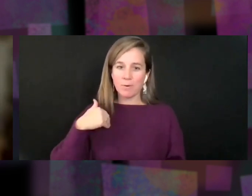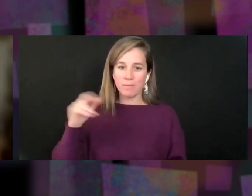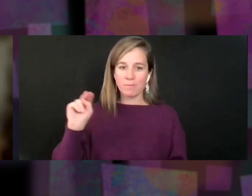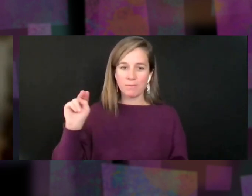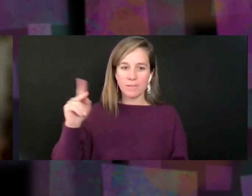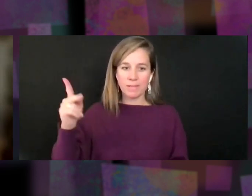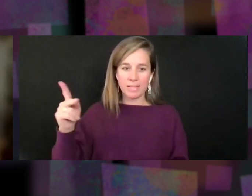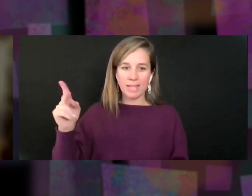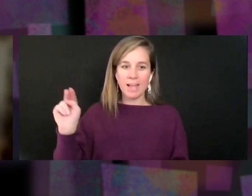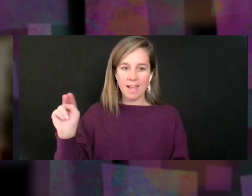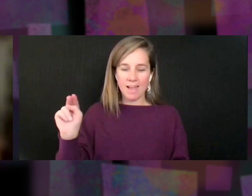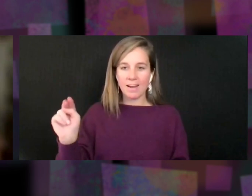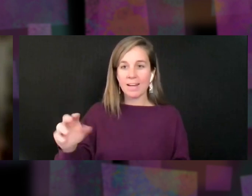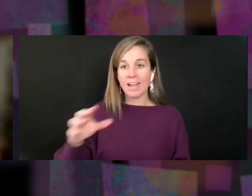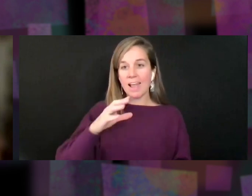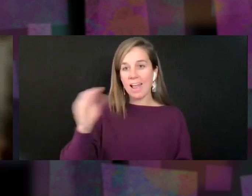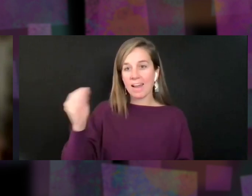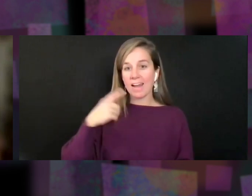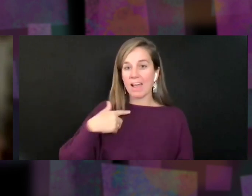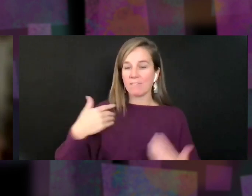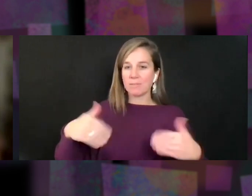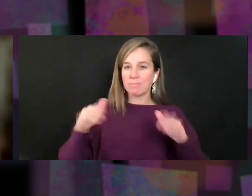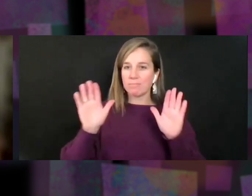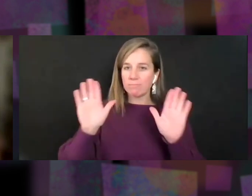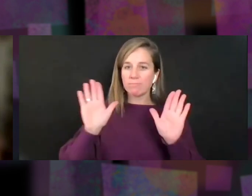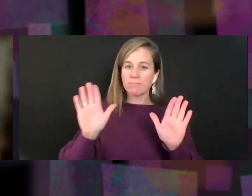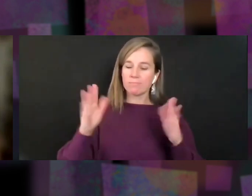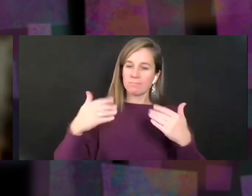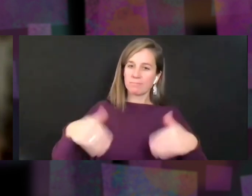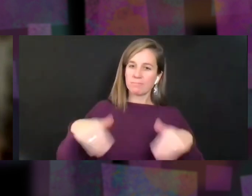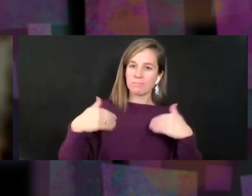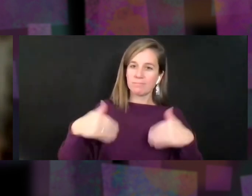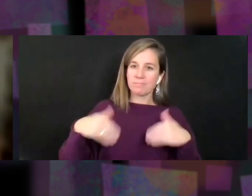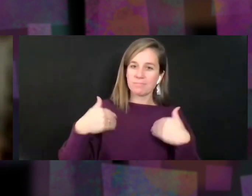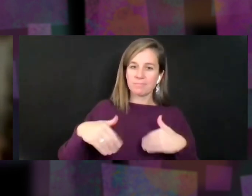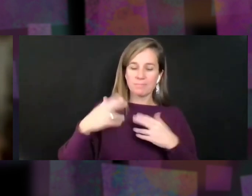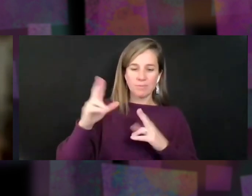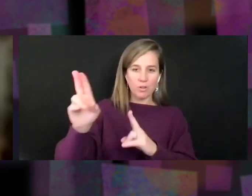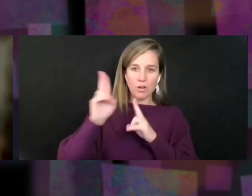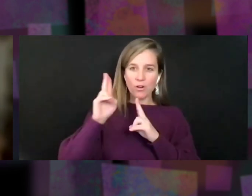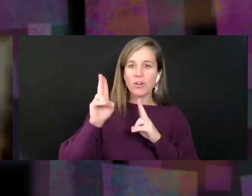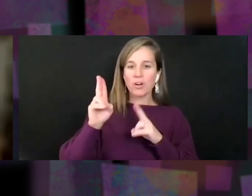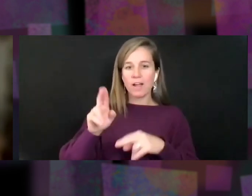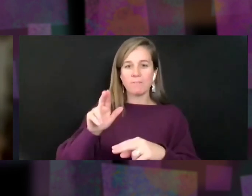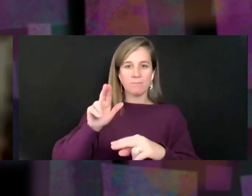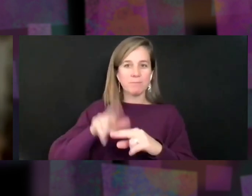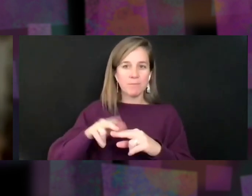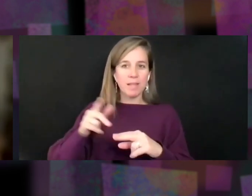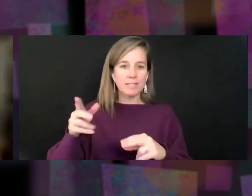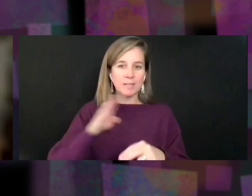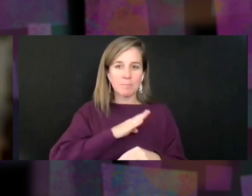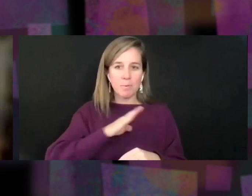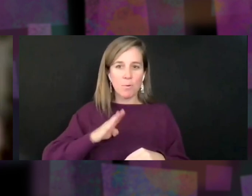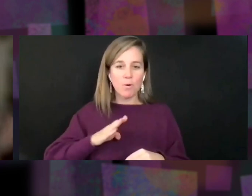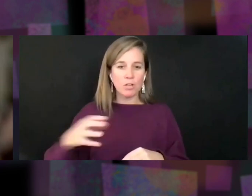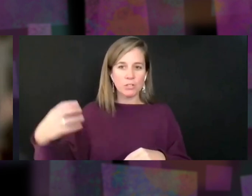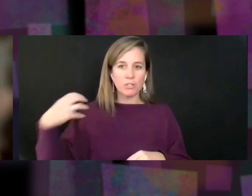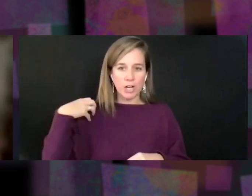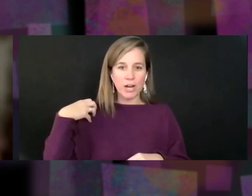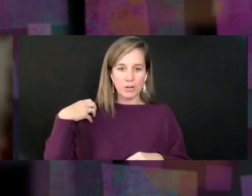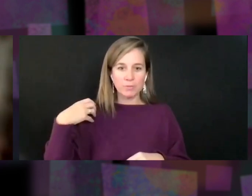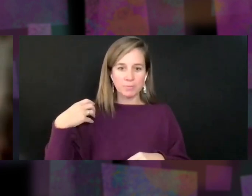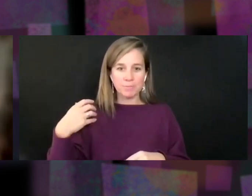extreme privilege of serving on the board of directors as its chair. I wanted to welcome you all to